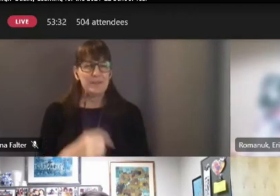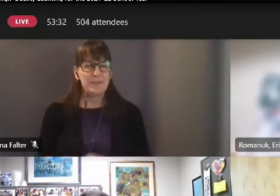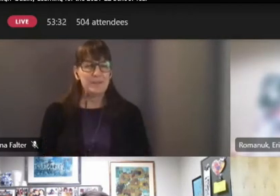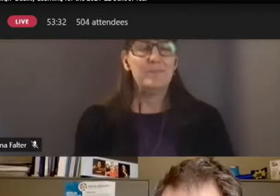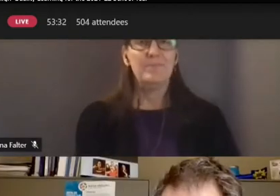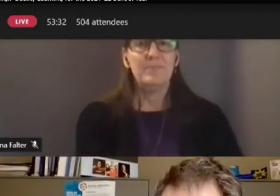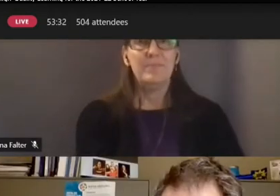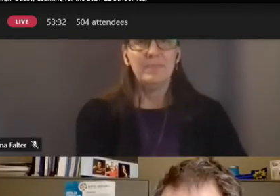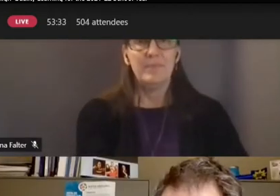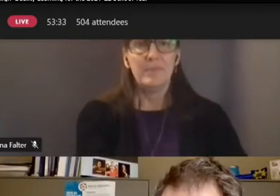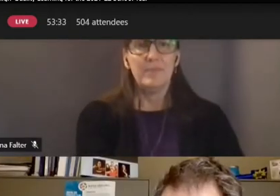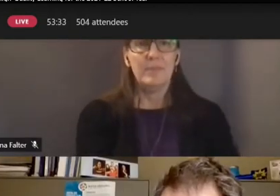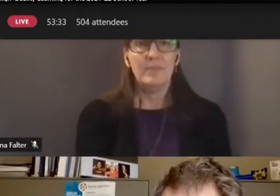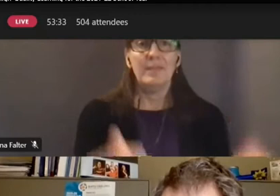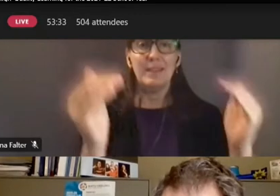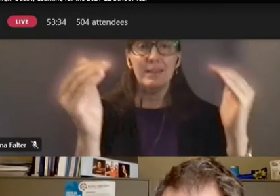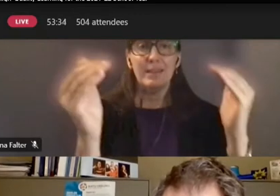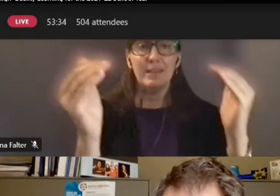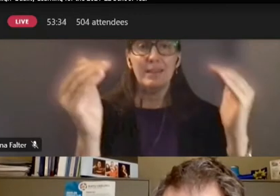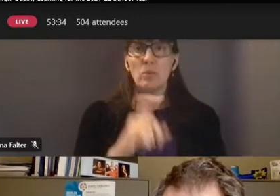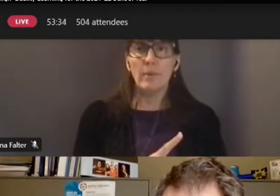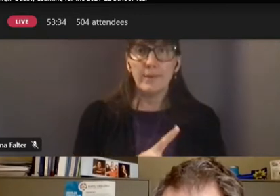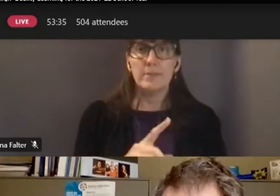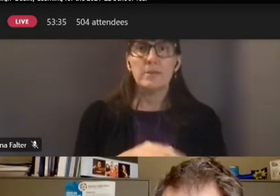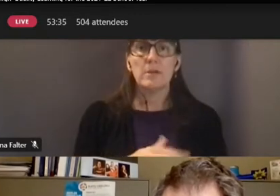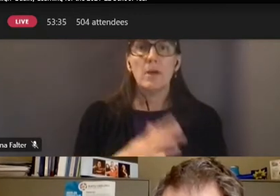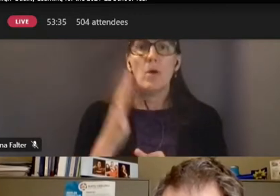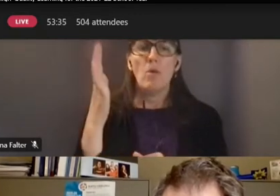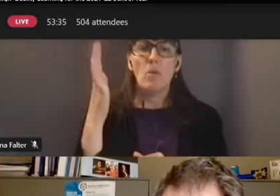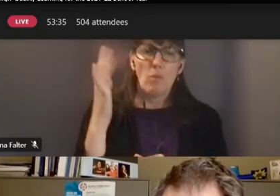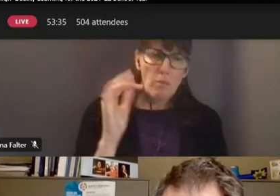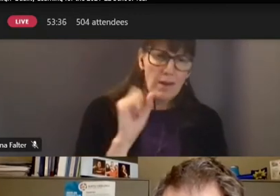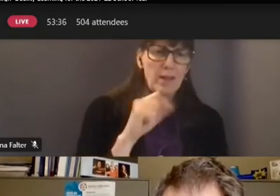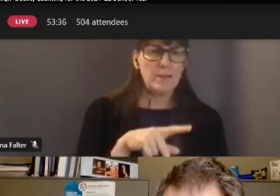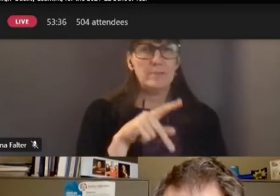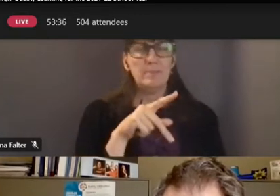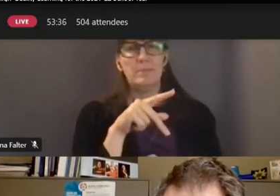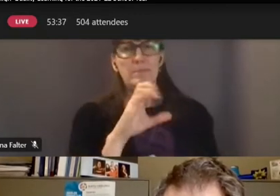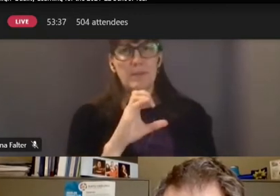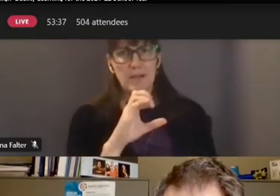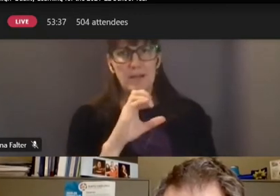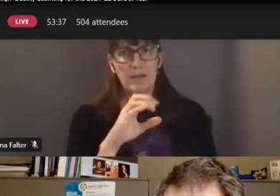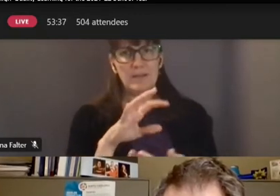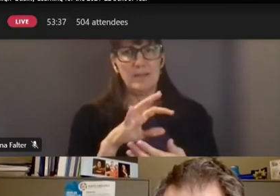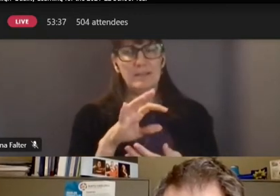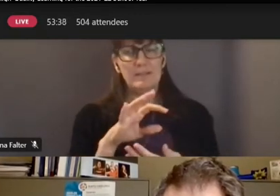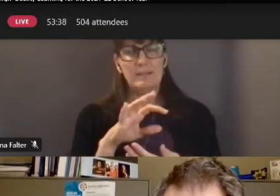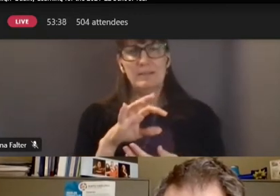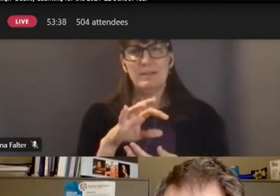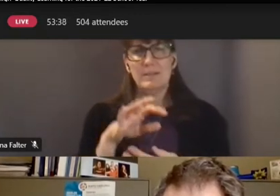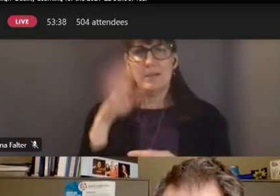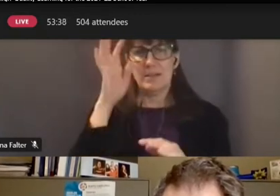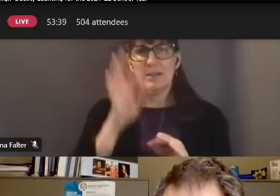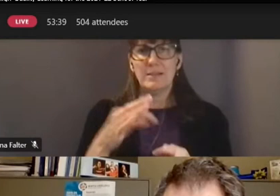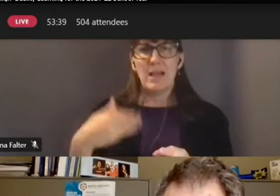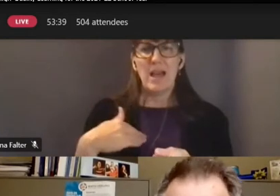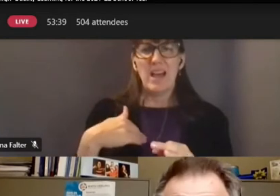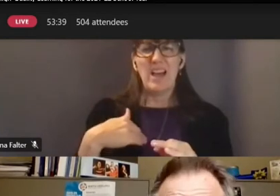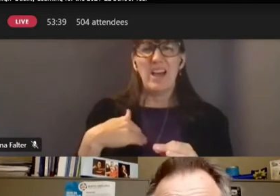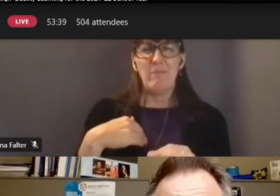The next question is, why did SPS decide to have the lowest grade be 50%?